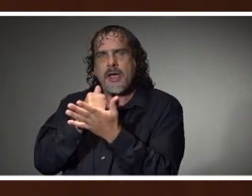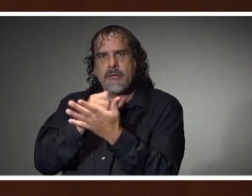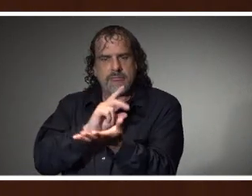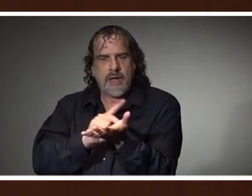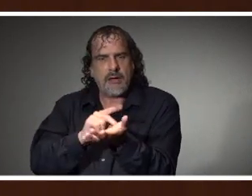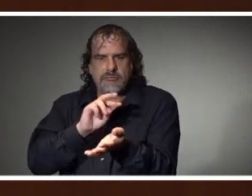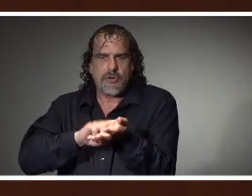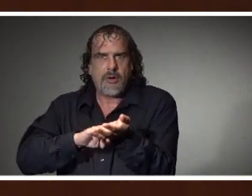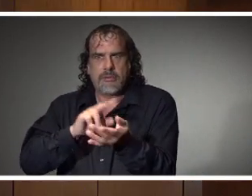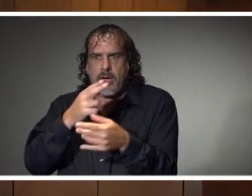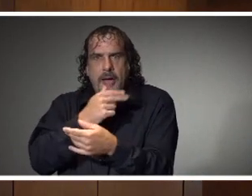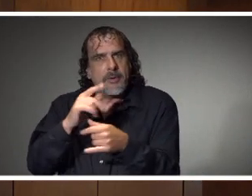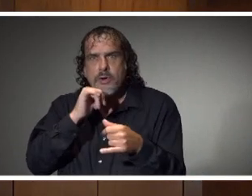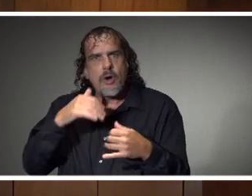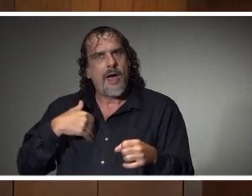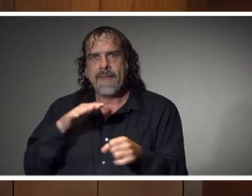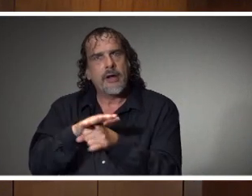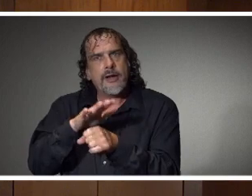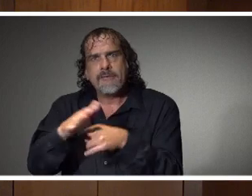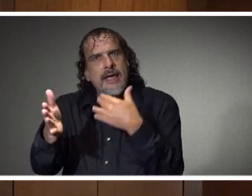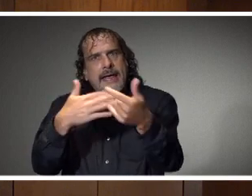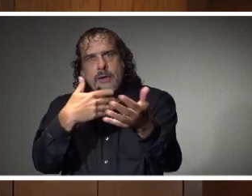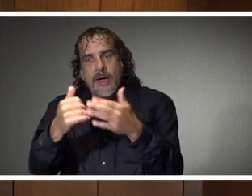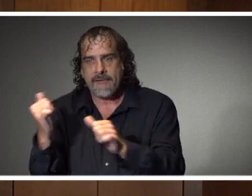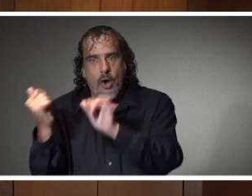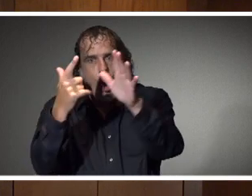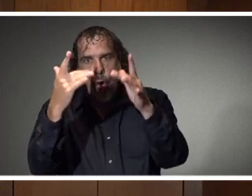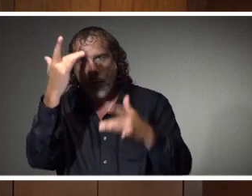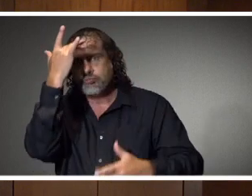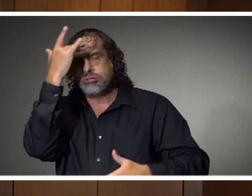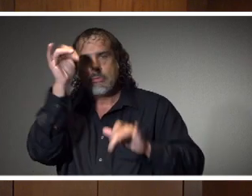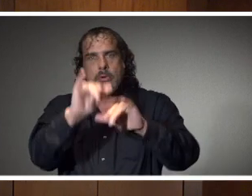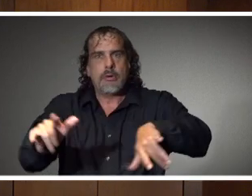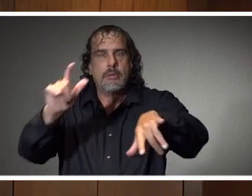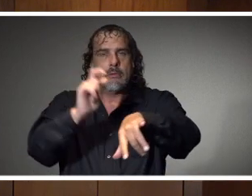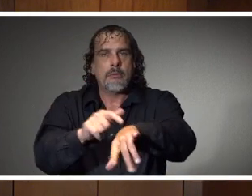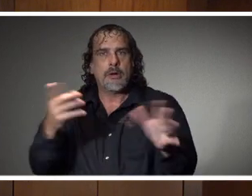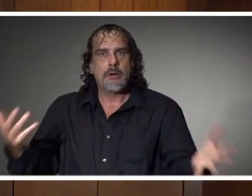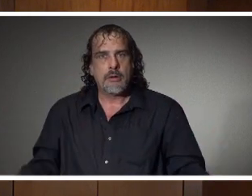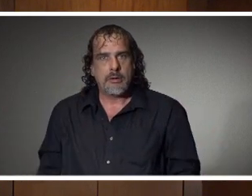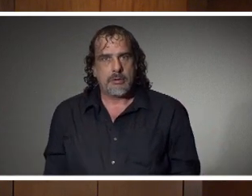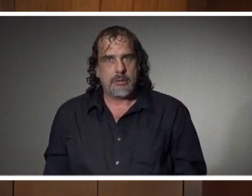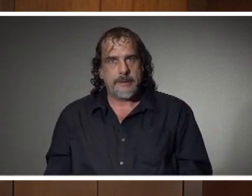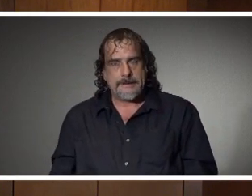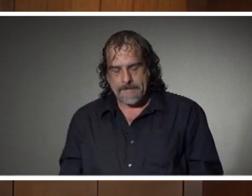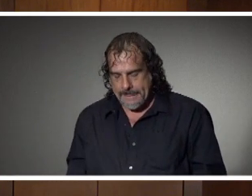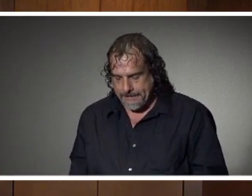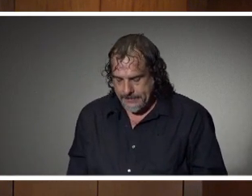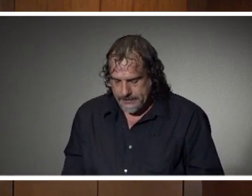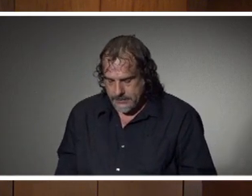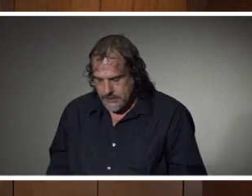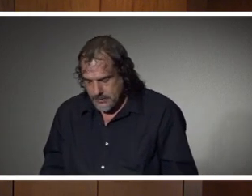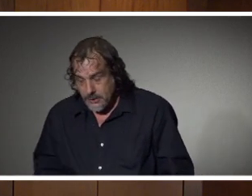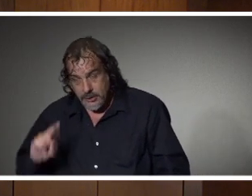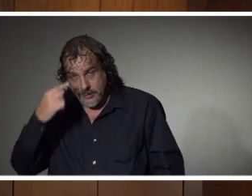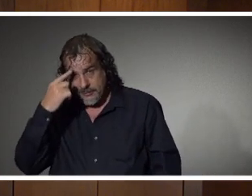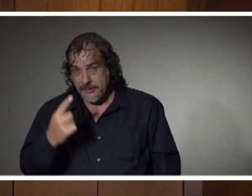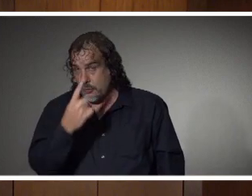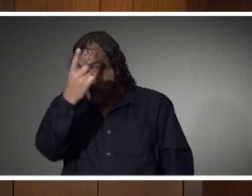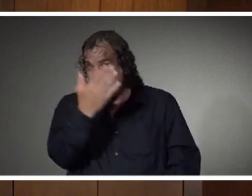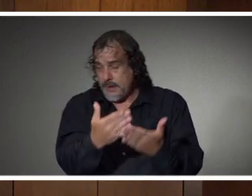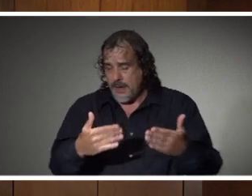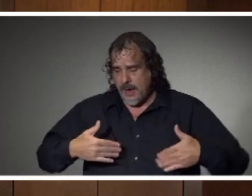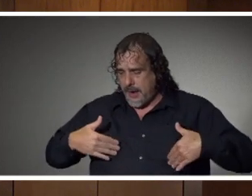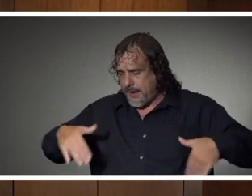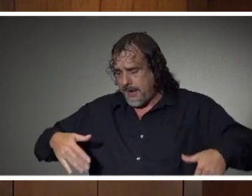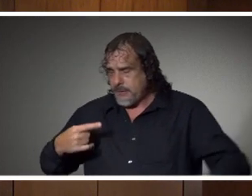coronavirus. Yeah, one of the things that I have not yet mentioned that I want to mention, because